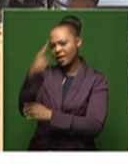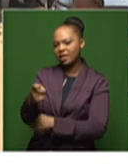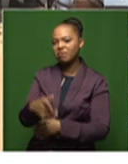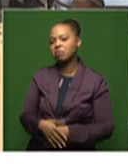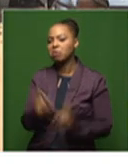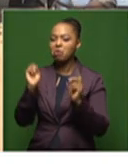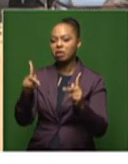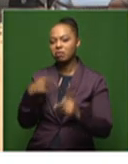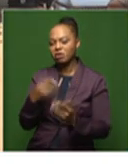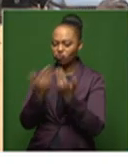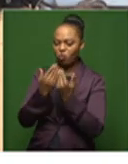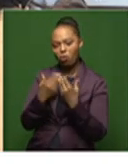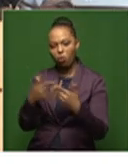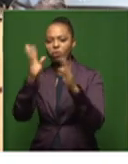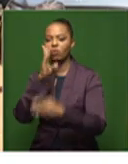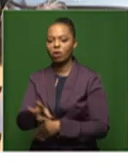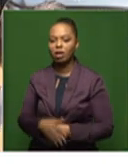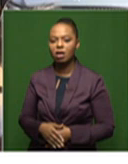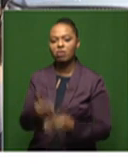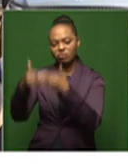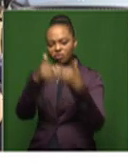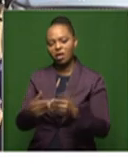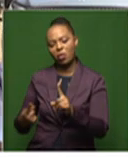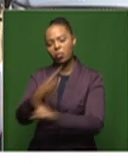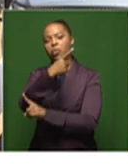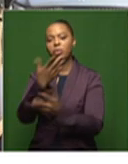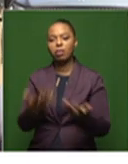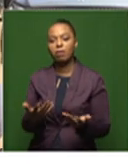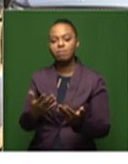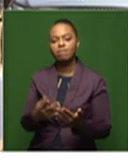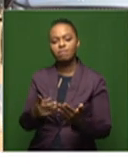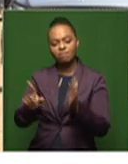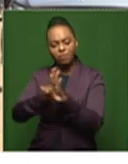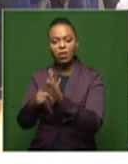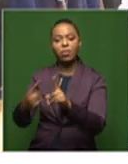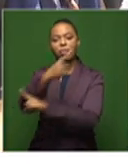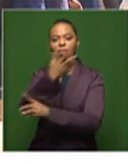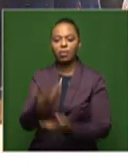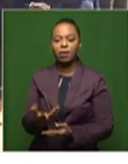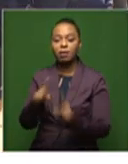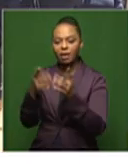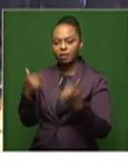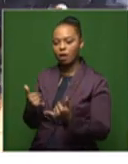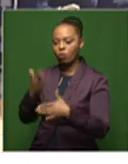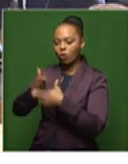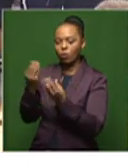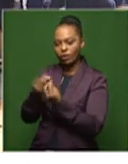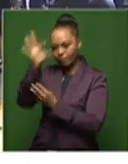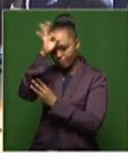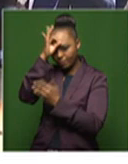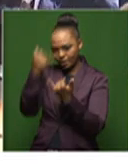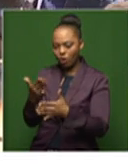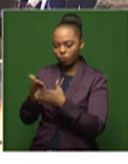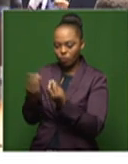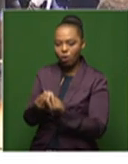behaving recklessly, and we are working with law enforcement agencies to ensure that they get the necessary